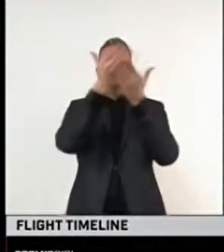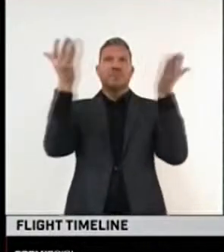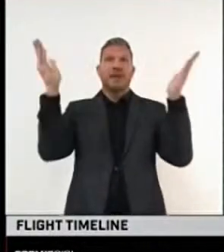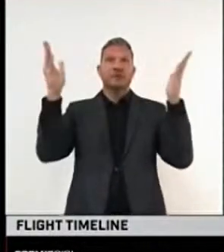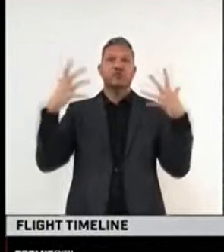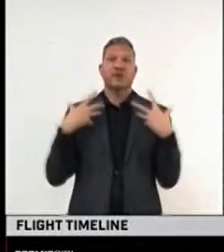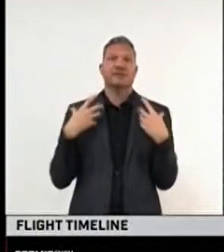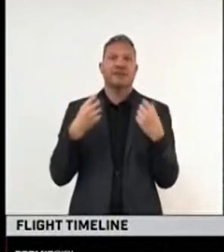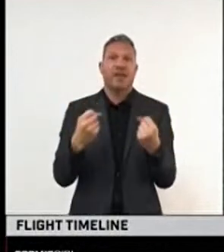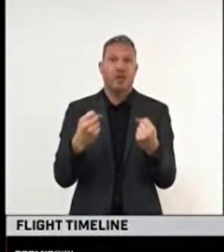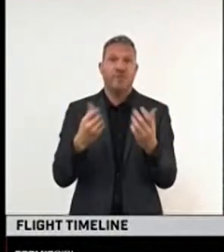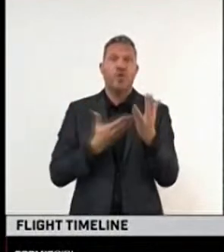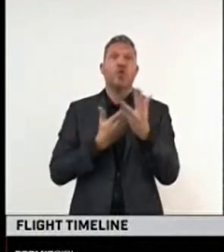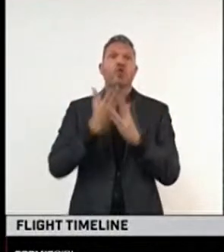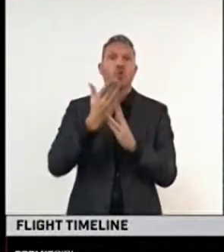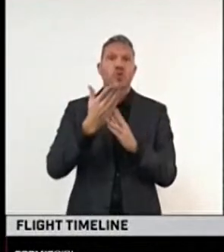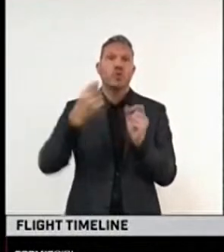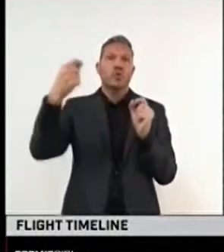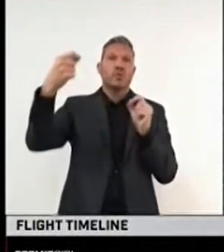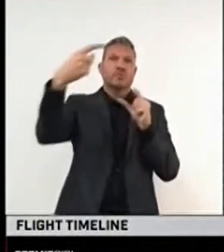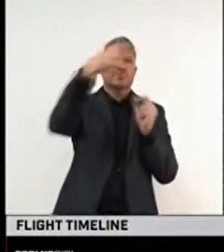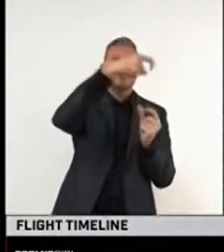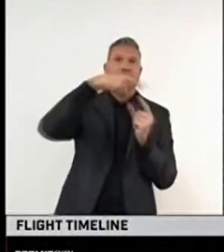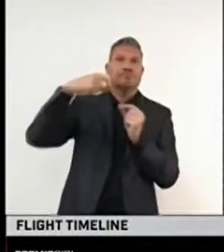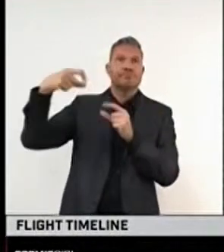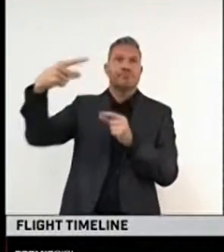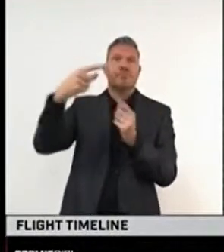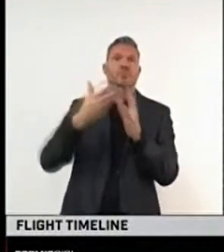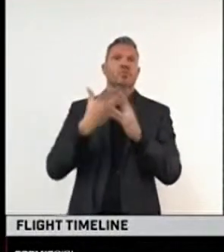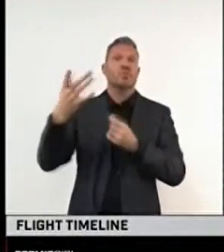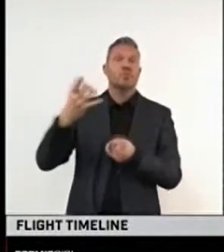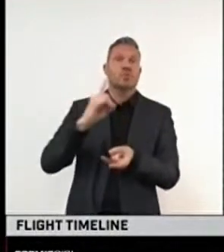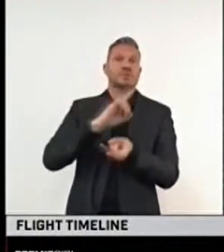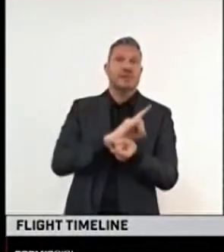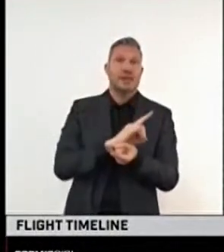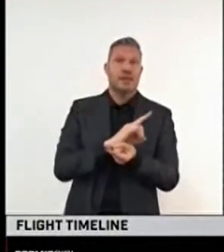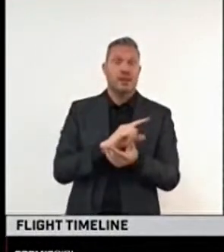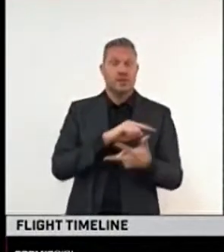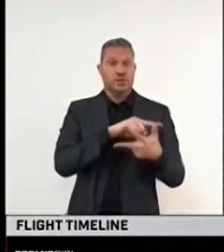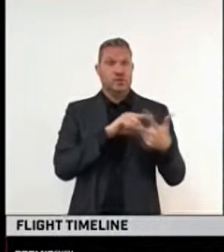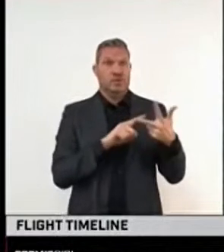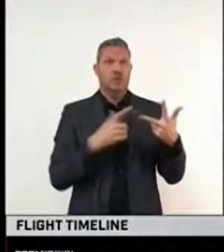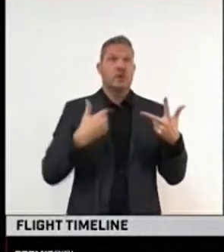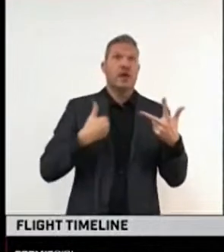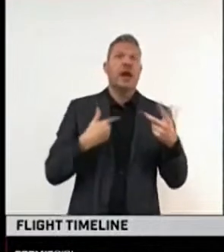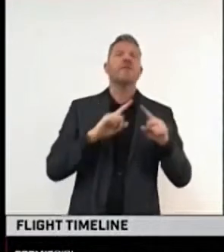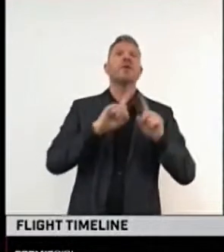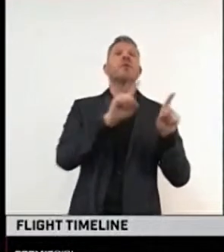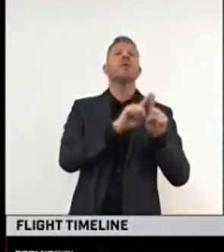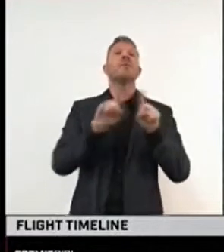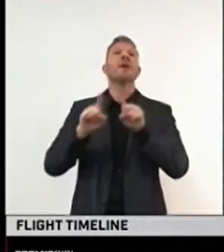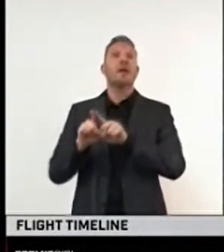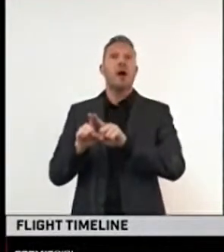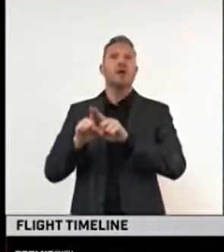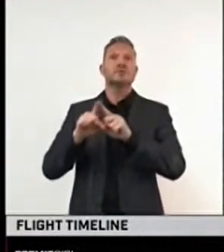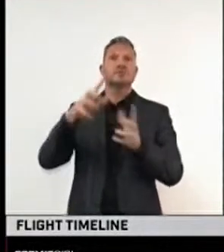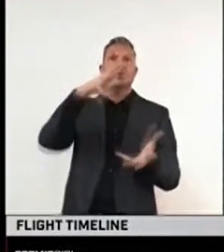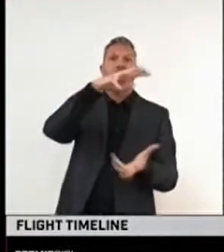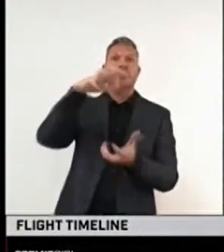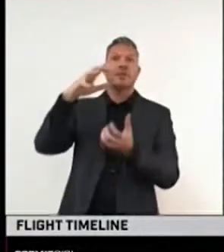connectivity. And in addition to these 4 STP-sponsored payloads, the Above the Clouds manifest also includes